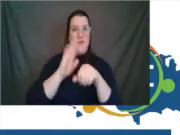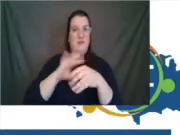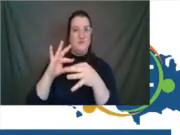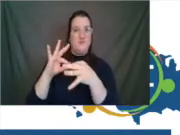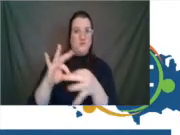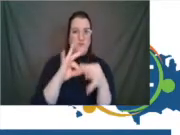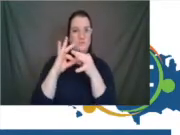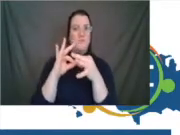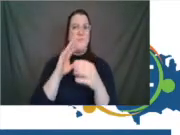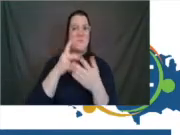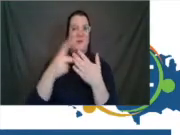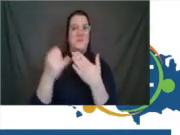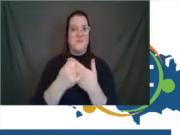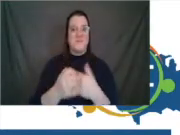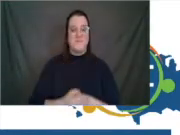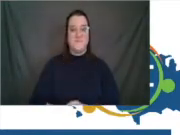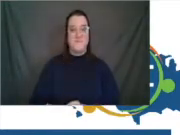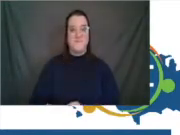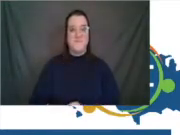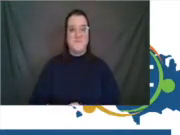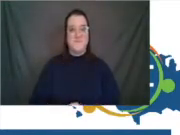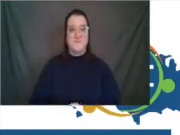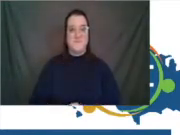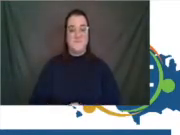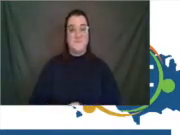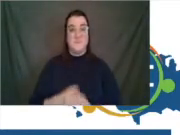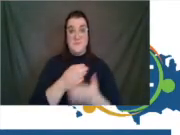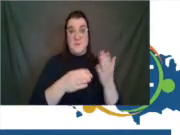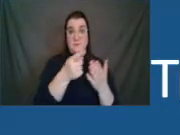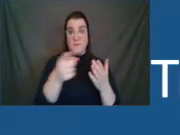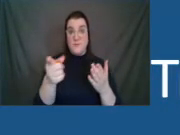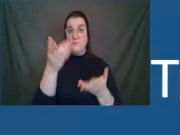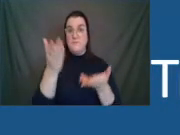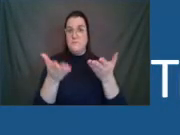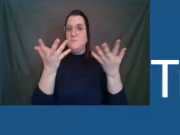collaboratively together on joint projects. Next slide, please.